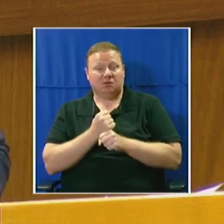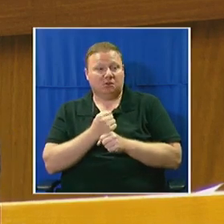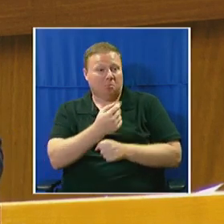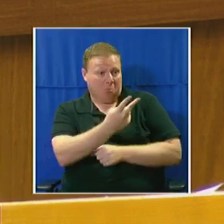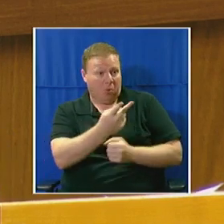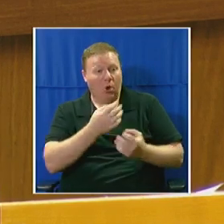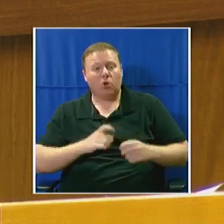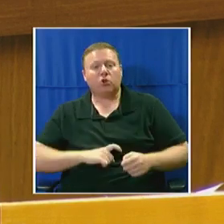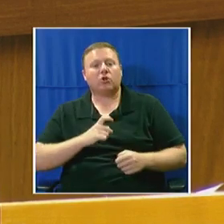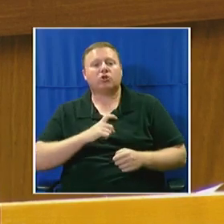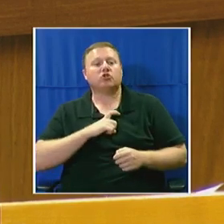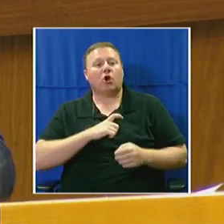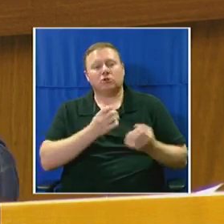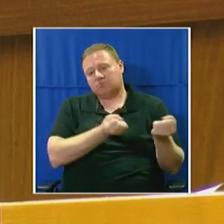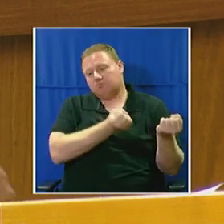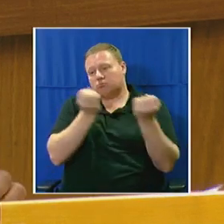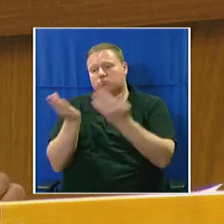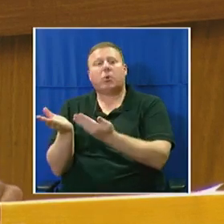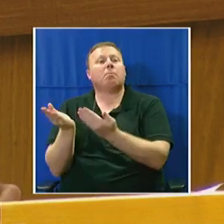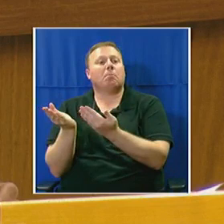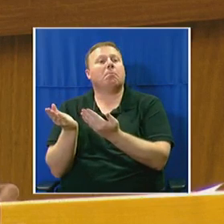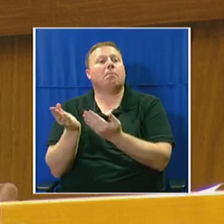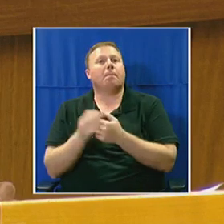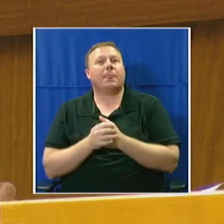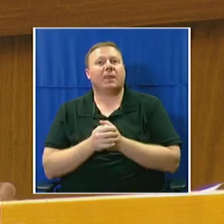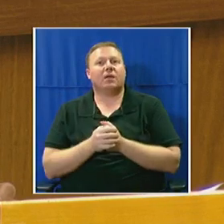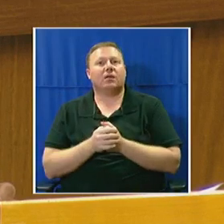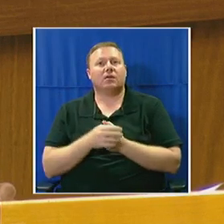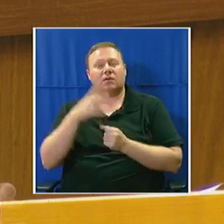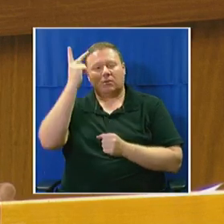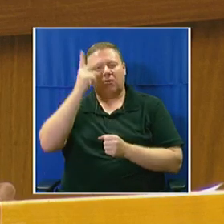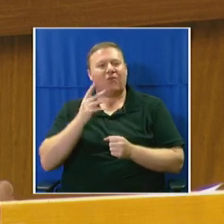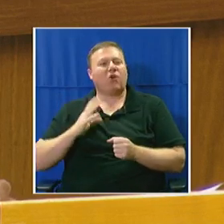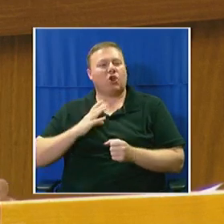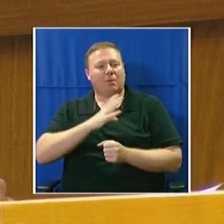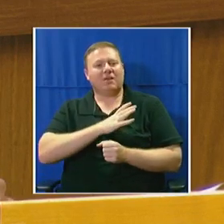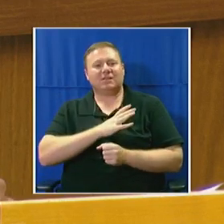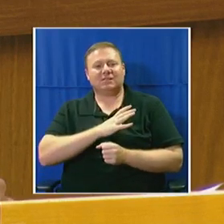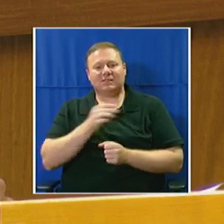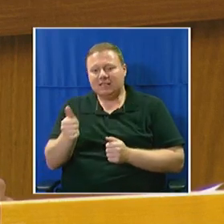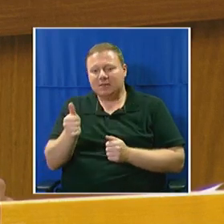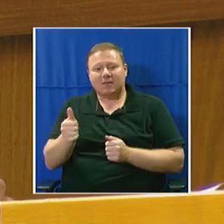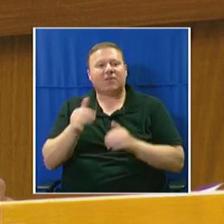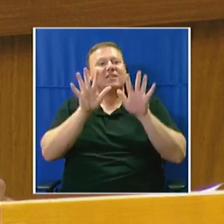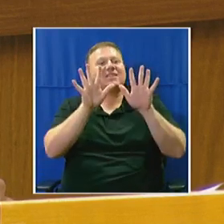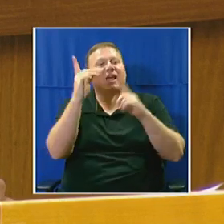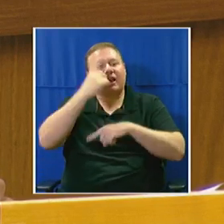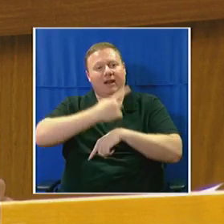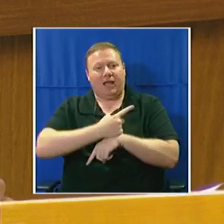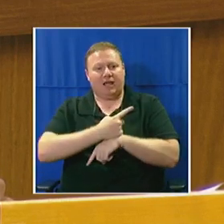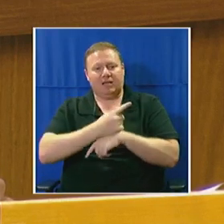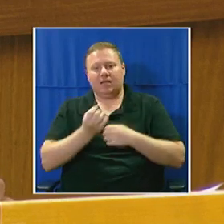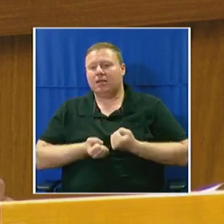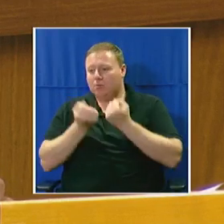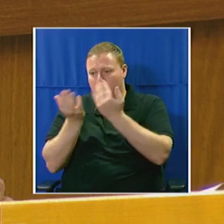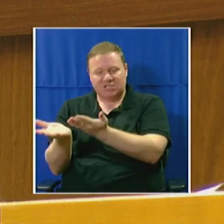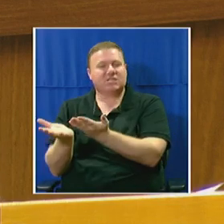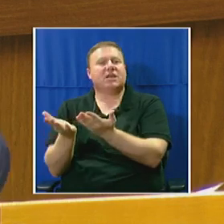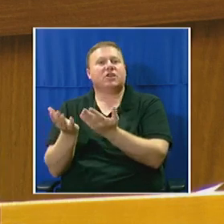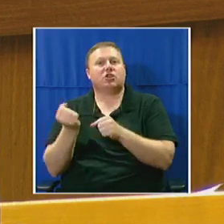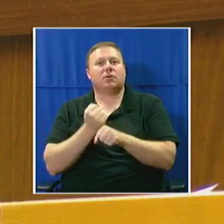chance Advocate M was granted a fa chance in the inquiry the president before taking a decision to